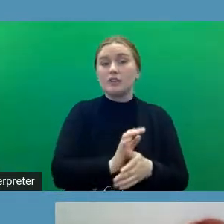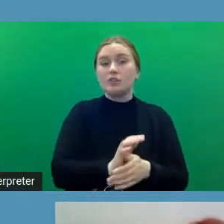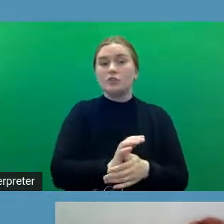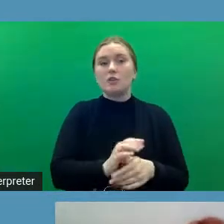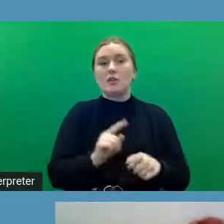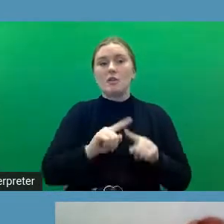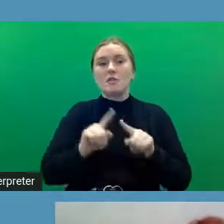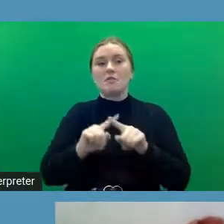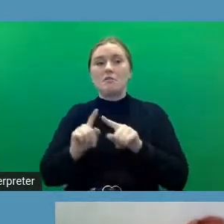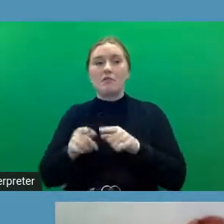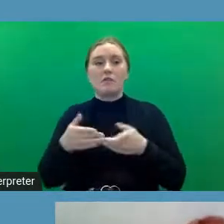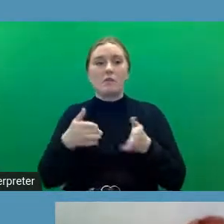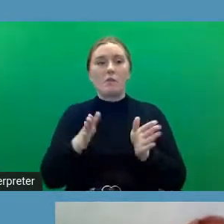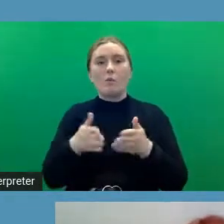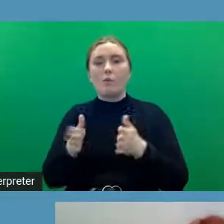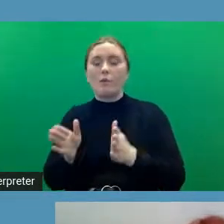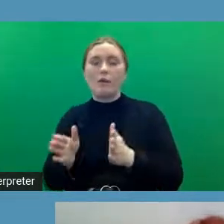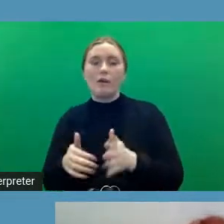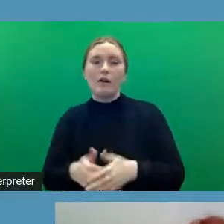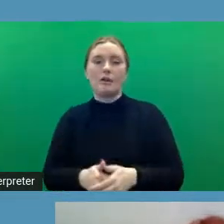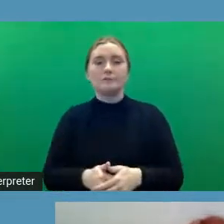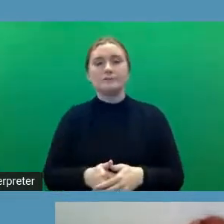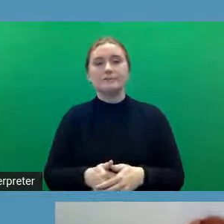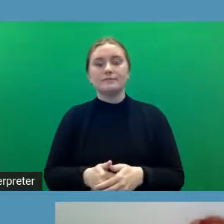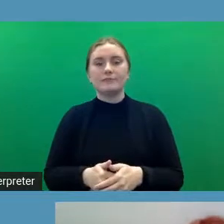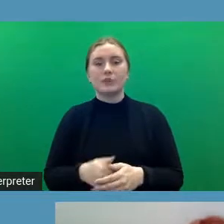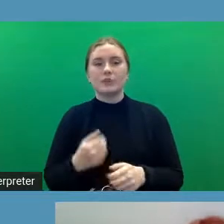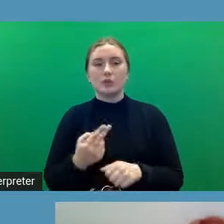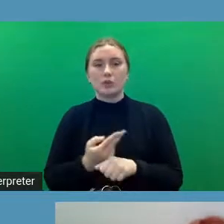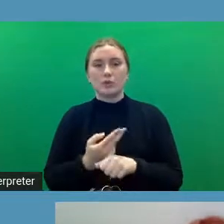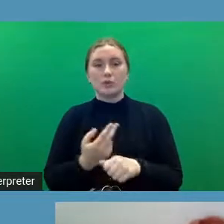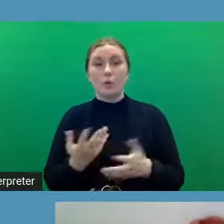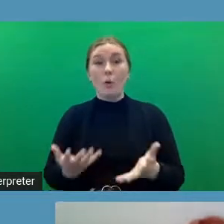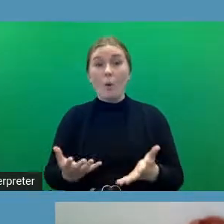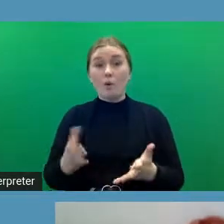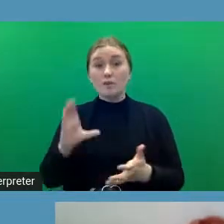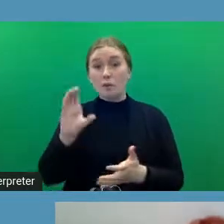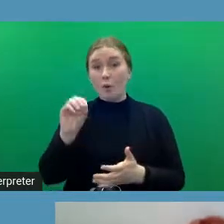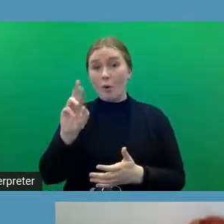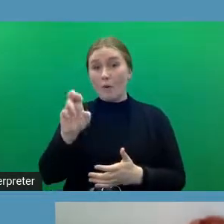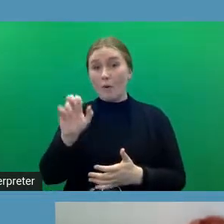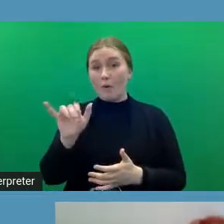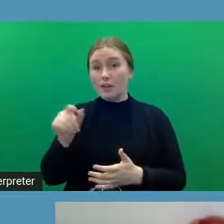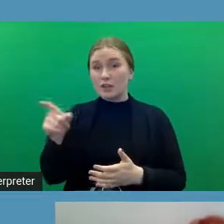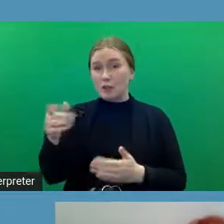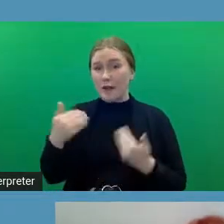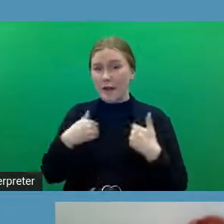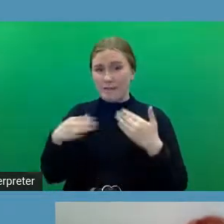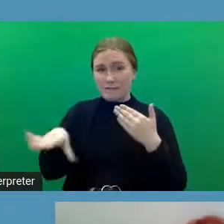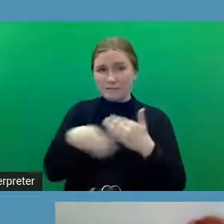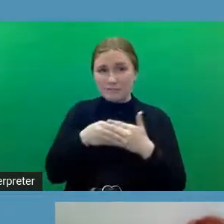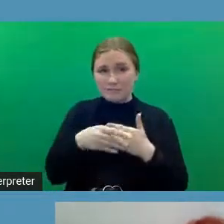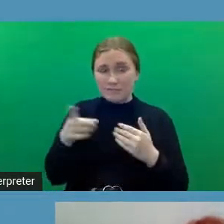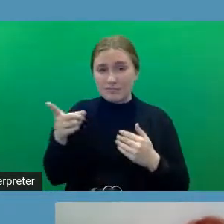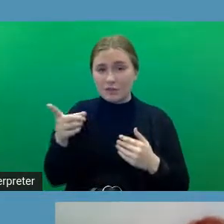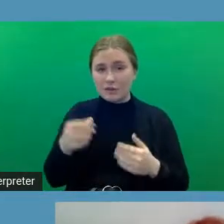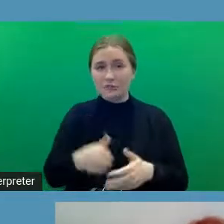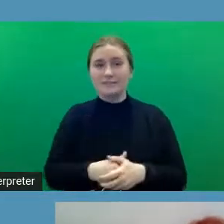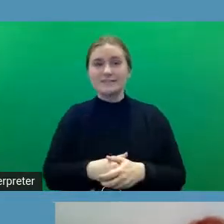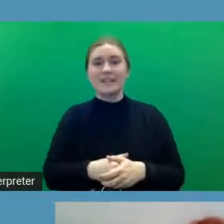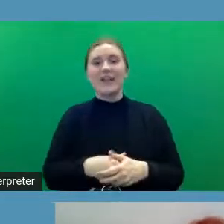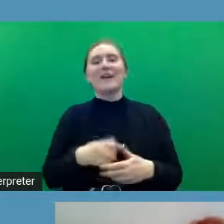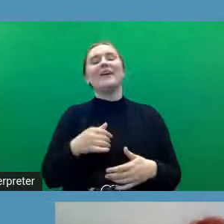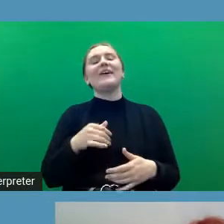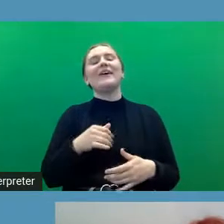fits. And Corey, you probably have more to add to that. I don't, or maybe not. Yeah, sorry. I was actually getting the resources